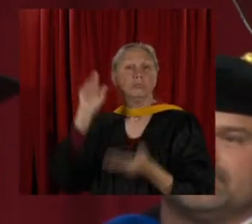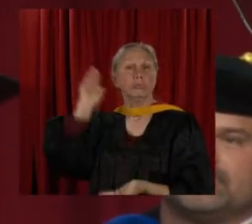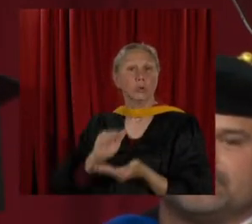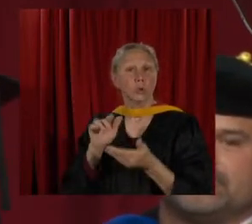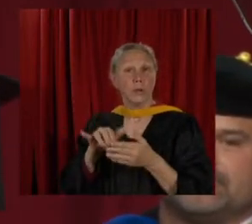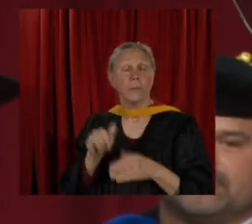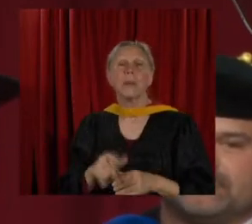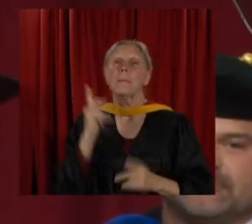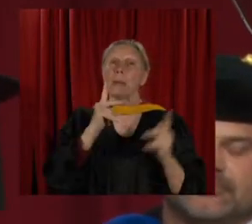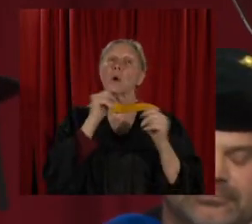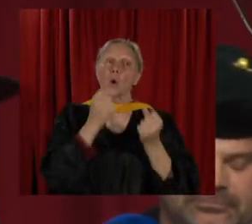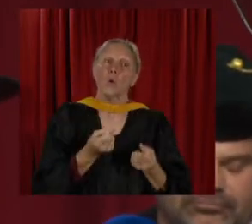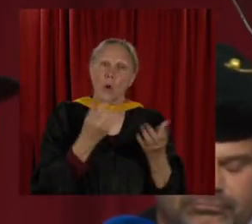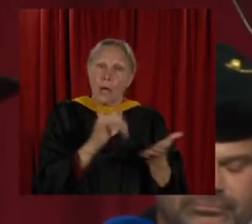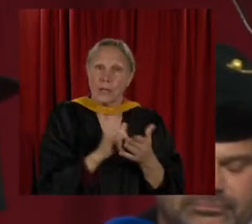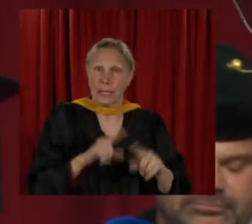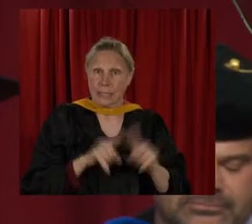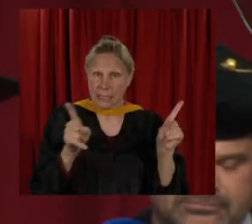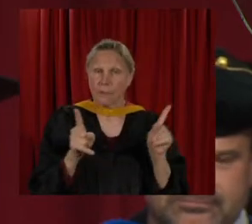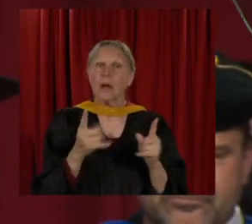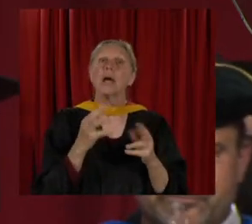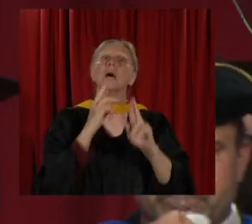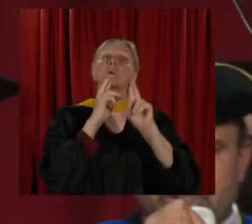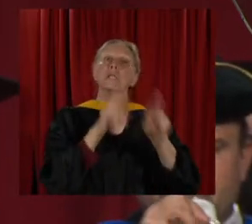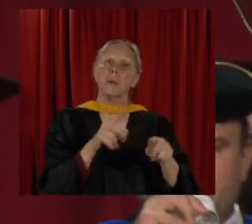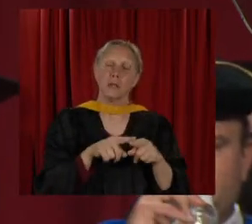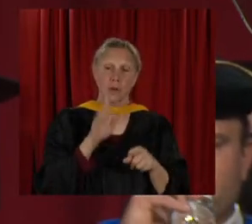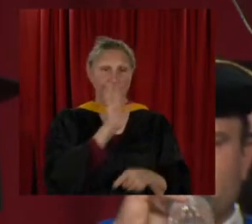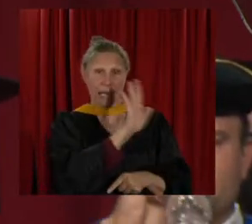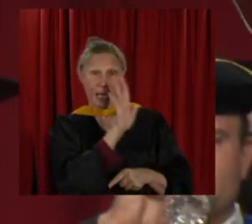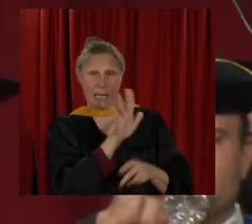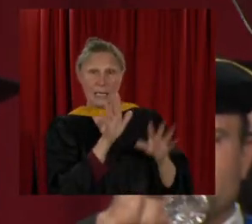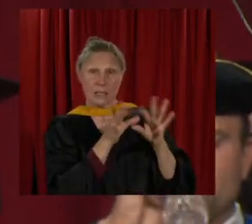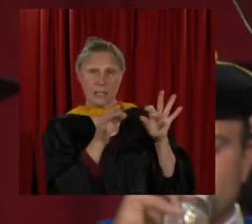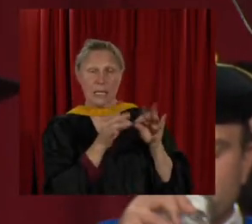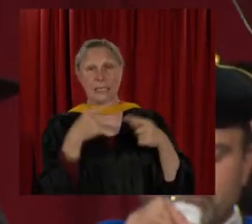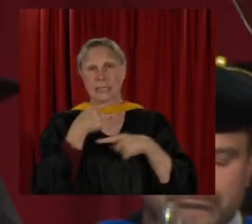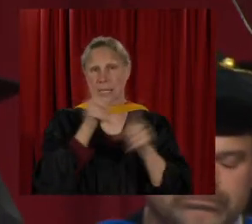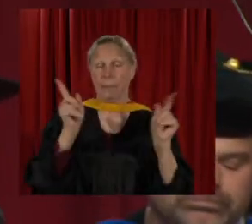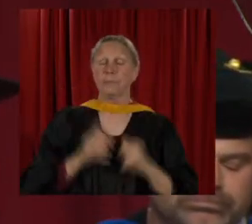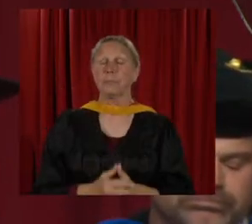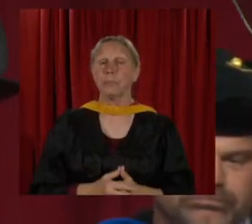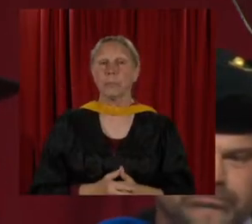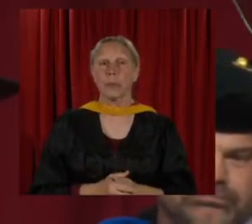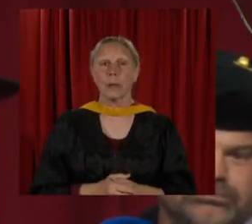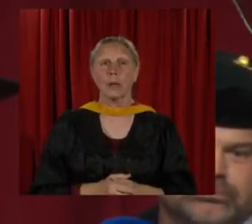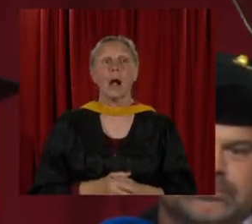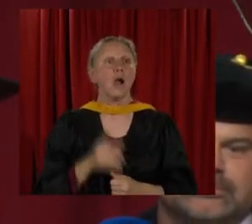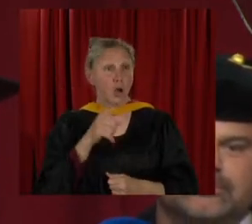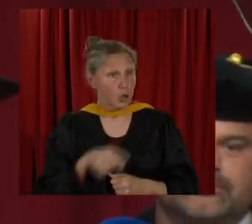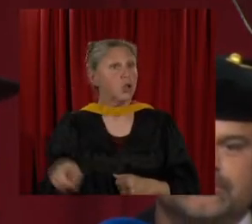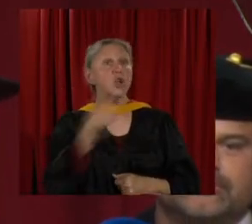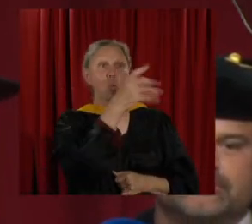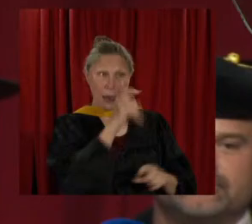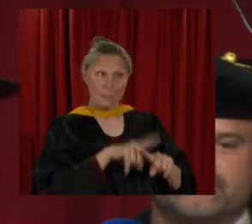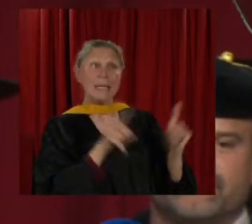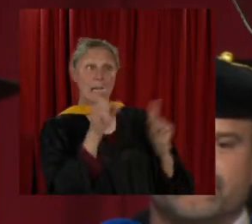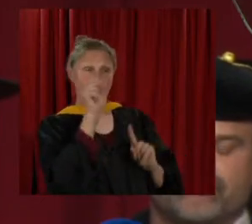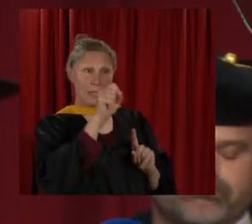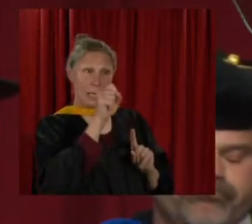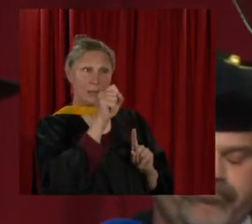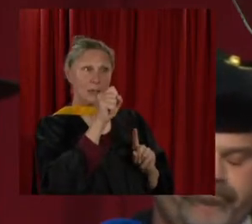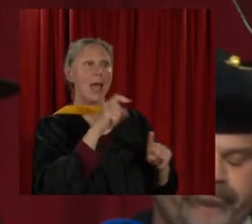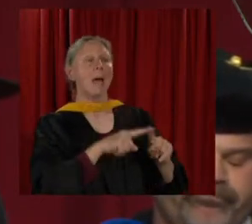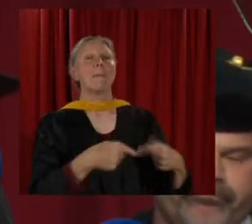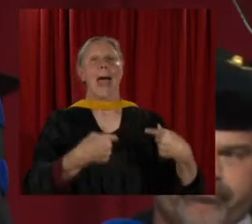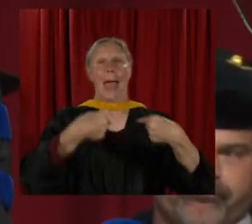Difference makers respond to 2 Chainz by declaring that you might be different,